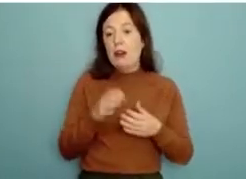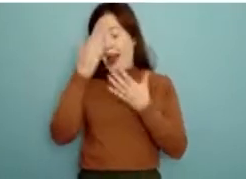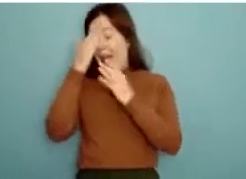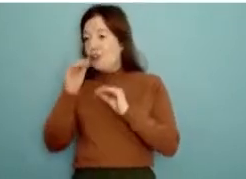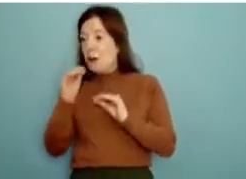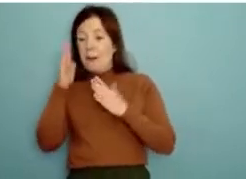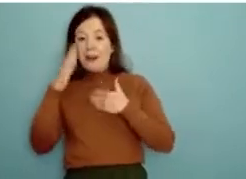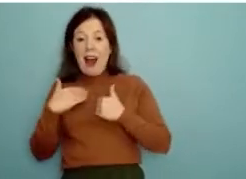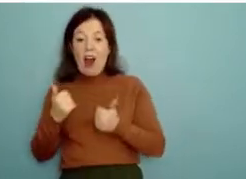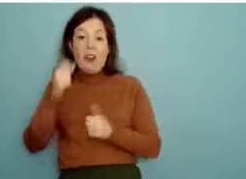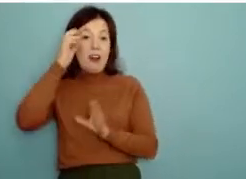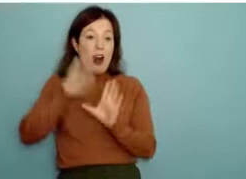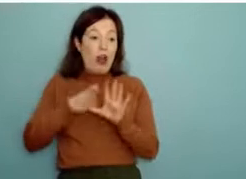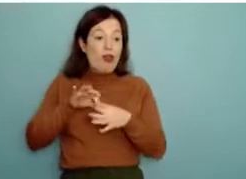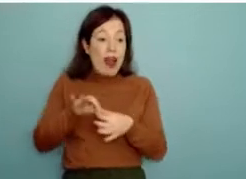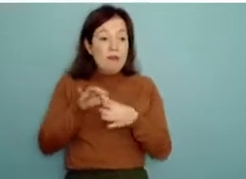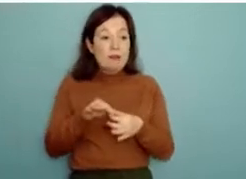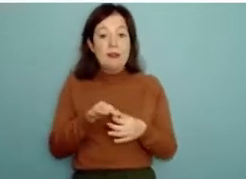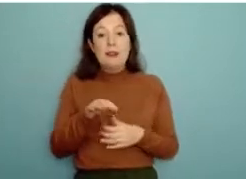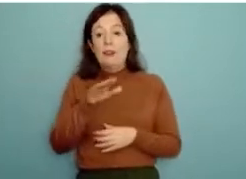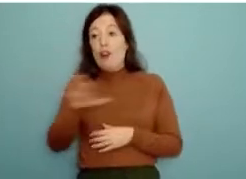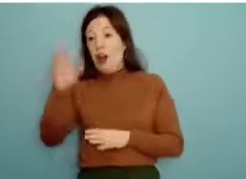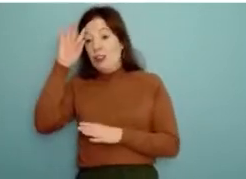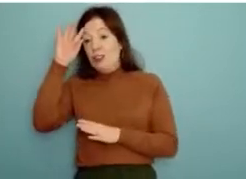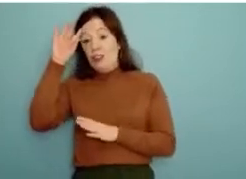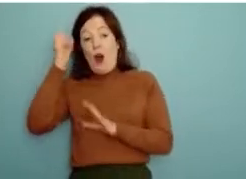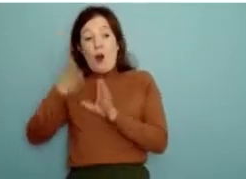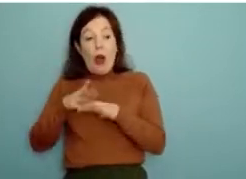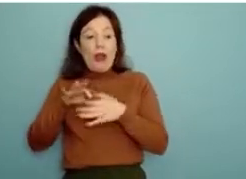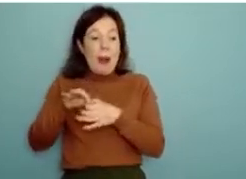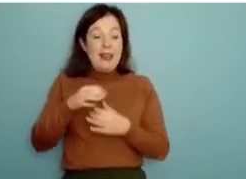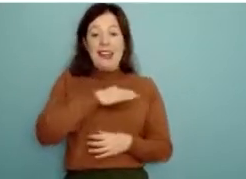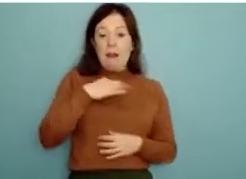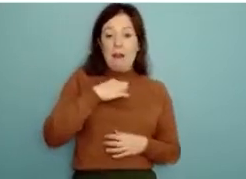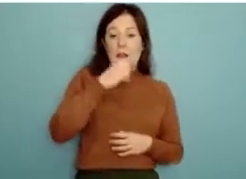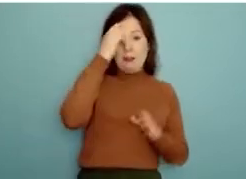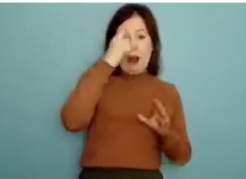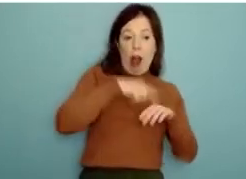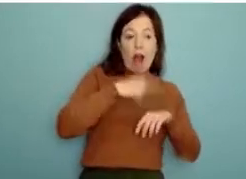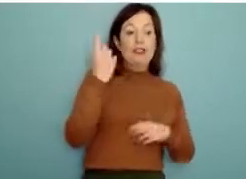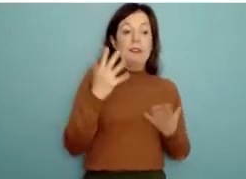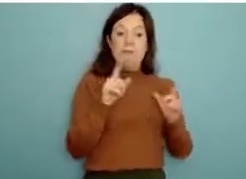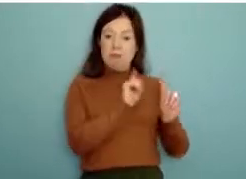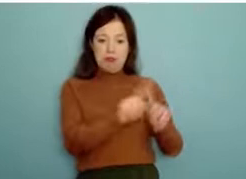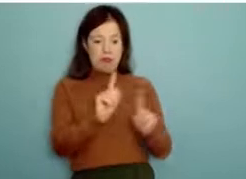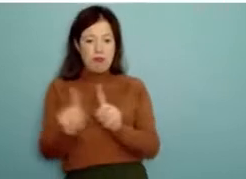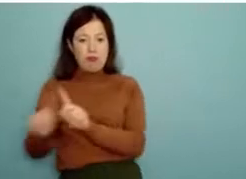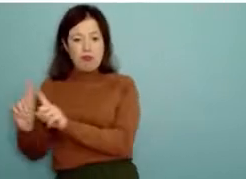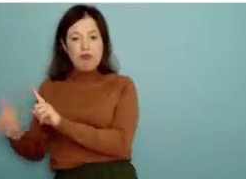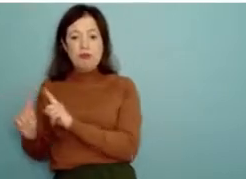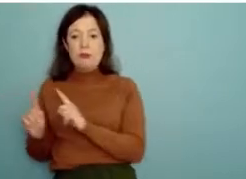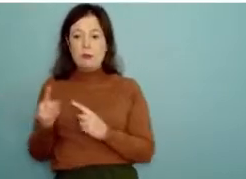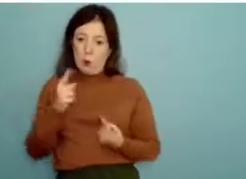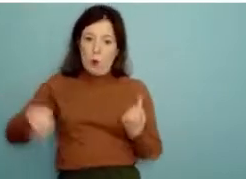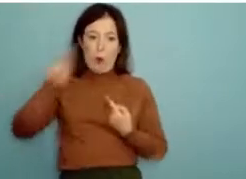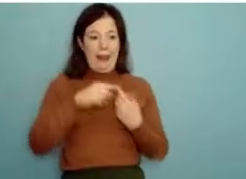psychological therapist, a child and adolescent psychotherapist, a clinical psychologist. These are all things that we should be doing now to improve the collection of outcome